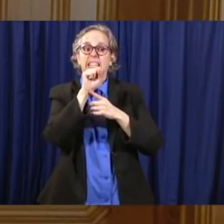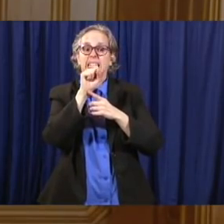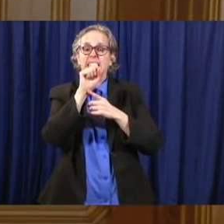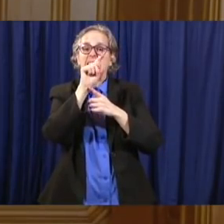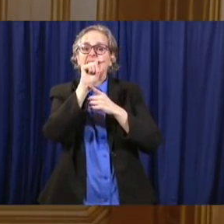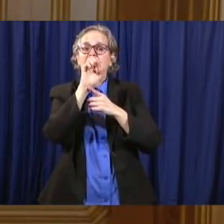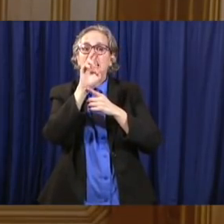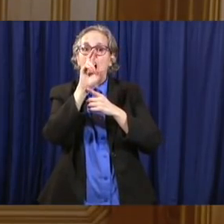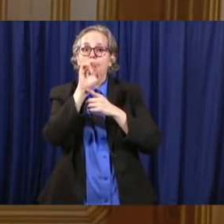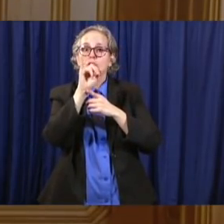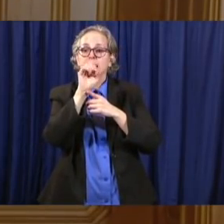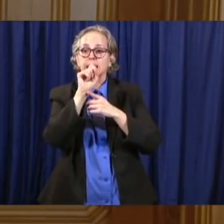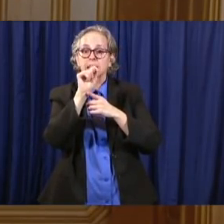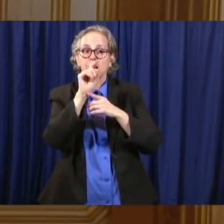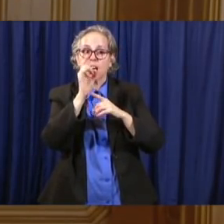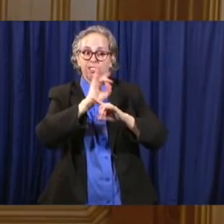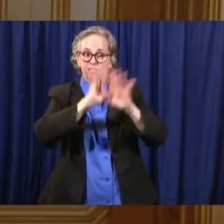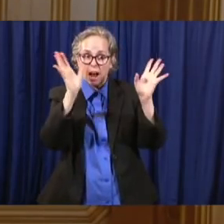as well.